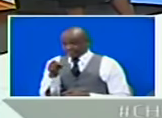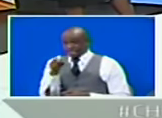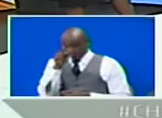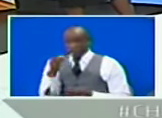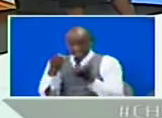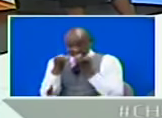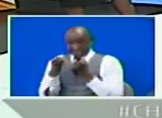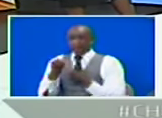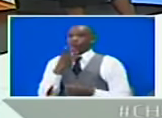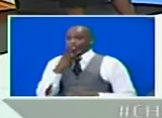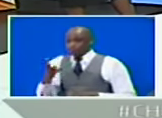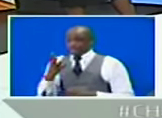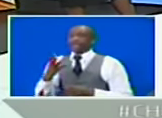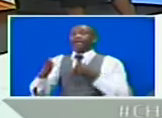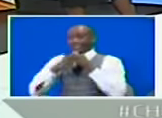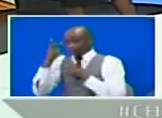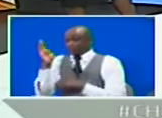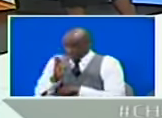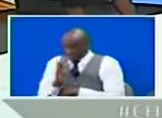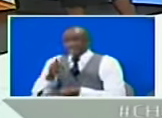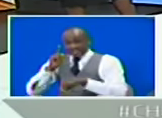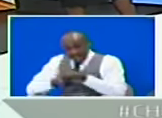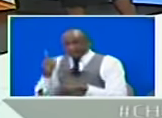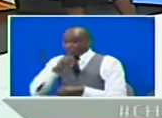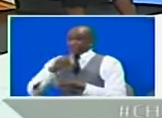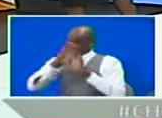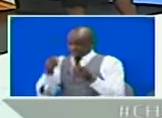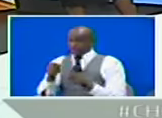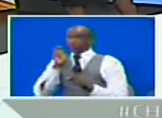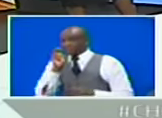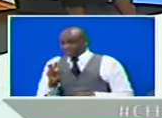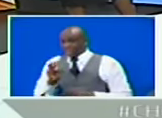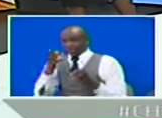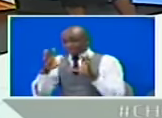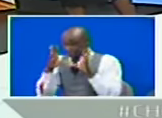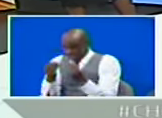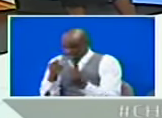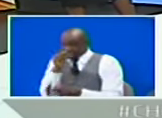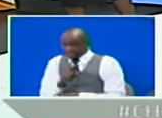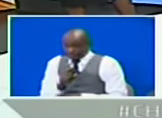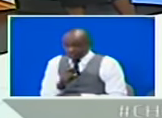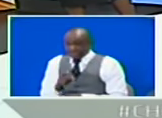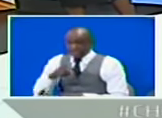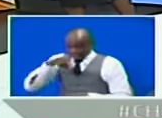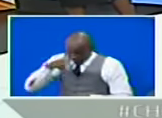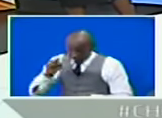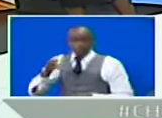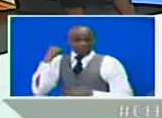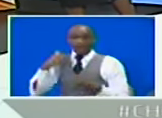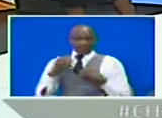needed. Uh-huh. So that's the match that at the end of the financial year, when they looked into that pot of the money that they did not